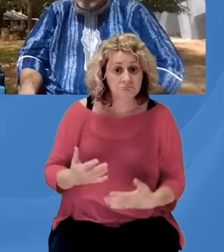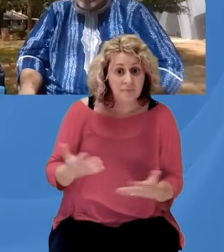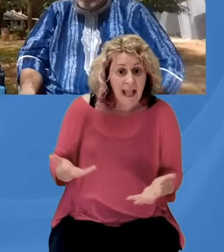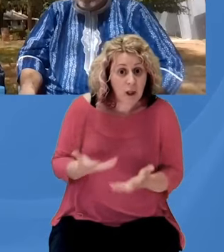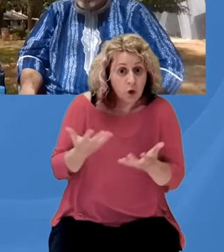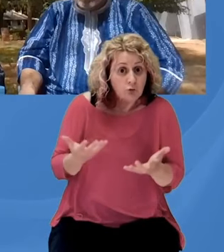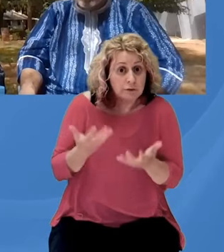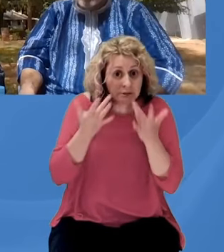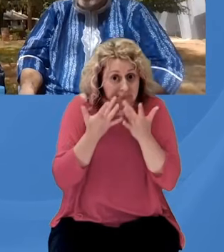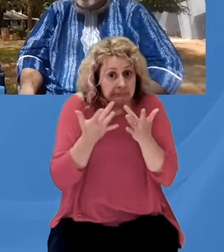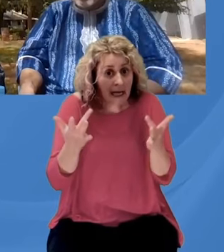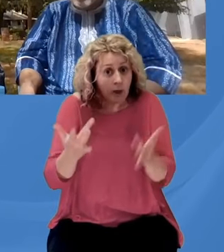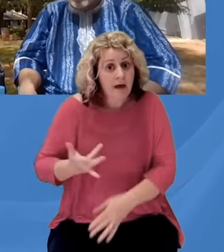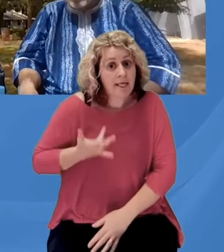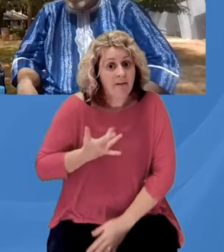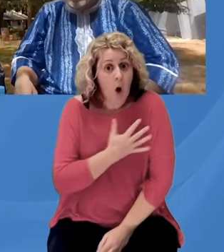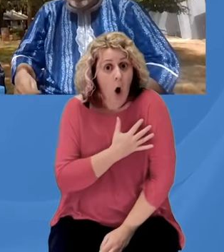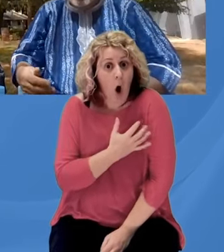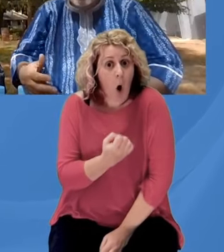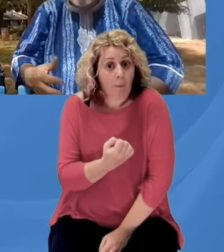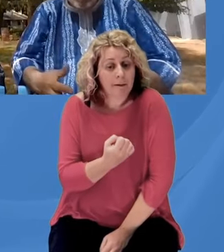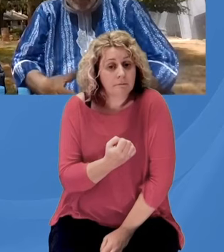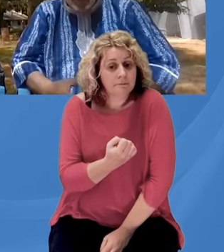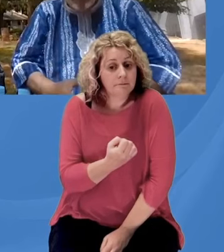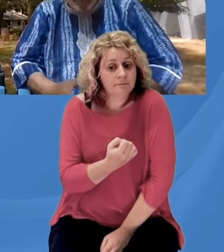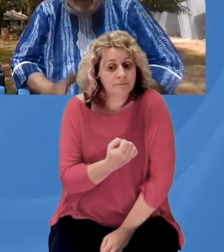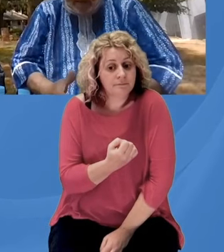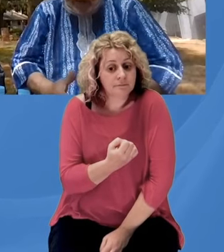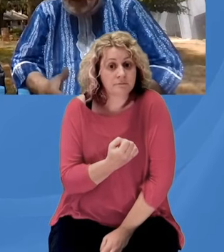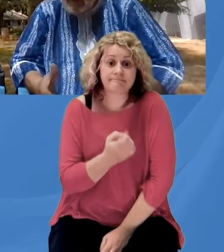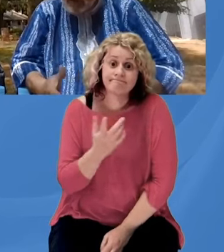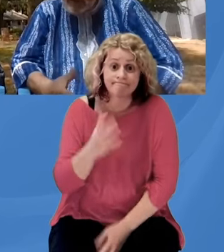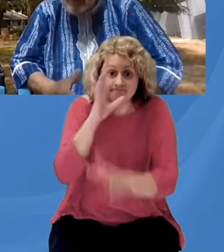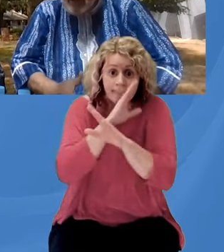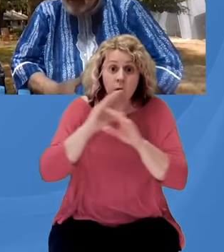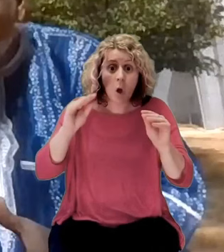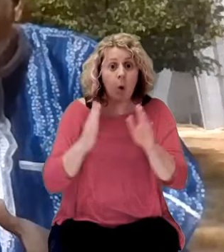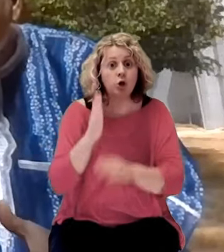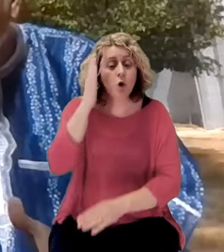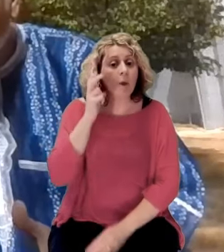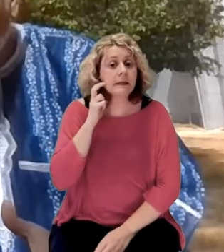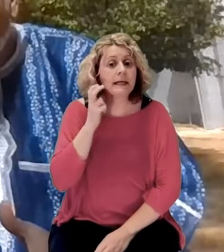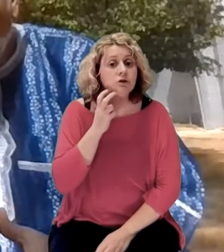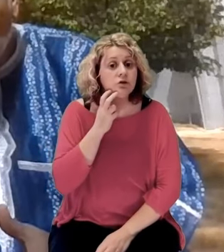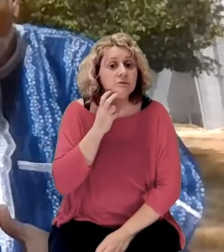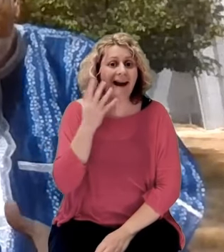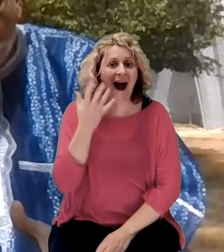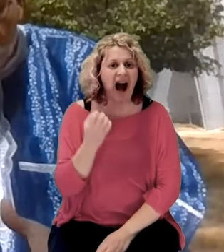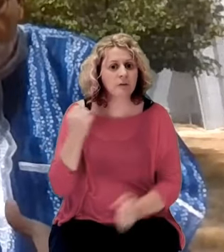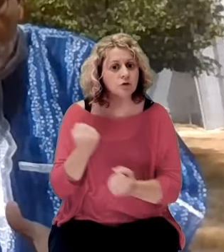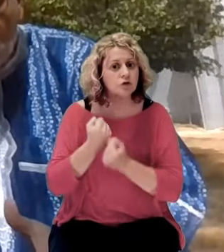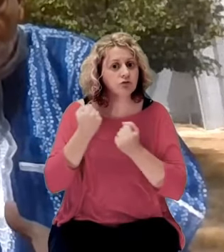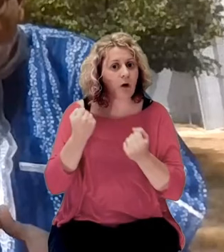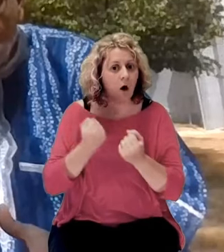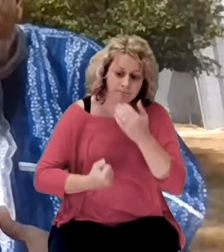What encouraging signs of life and hope are you seeing? Well, I think, first of all, just to say that there is a strong and vibrant